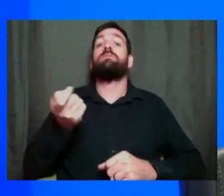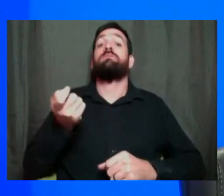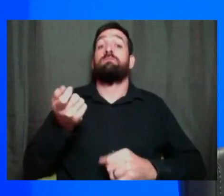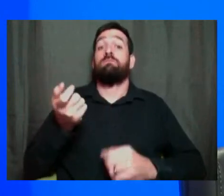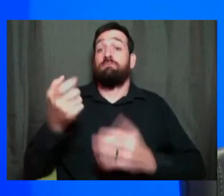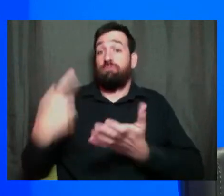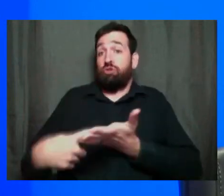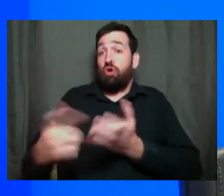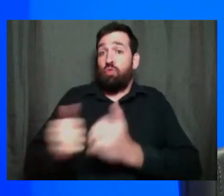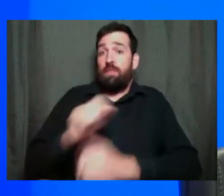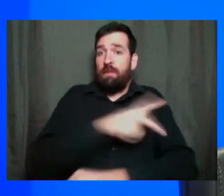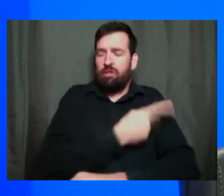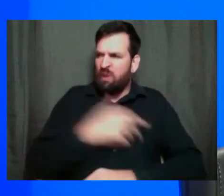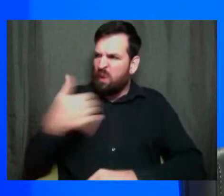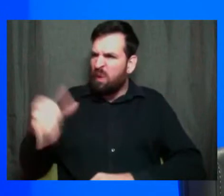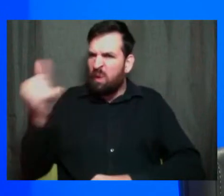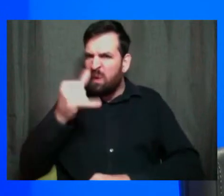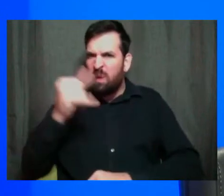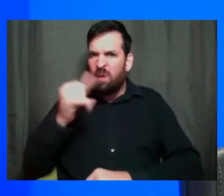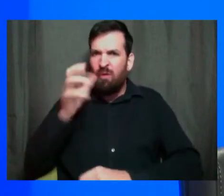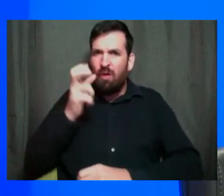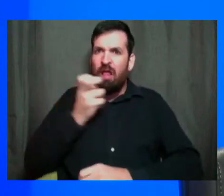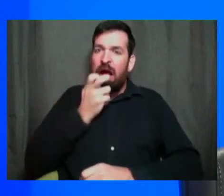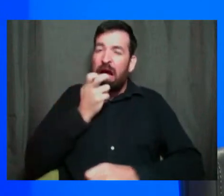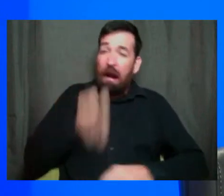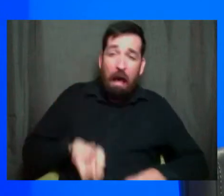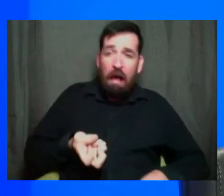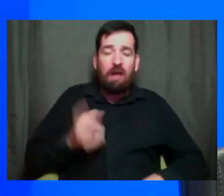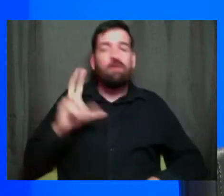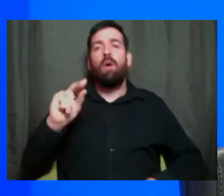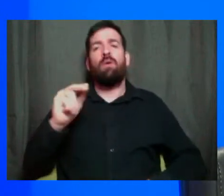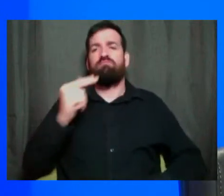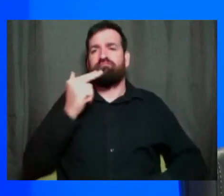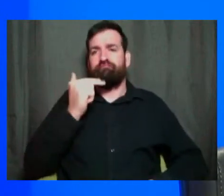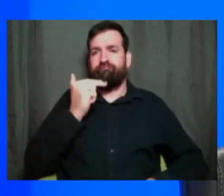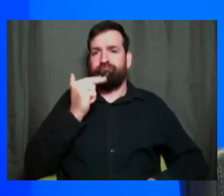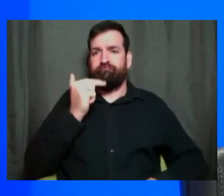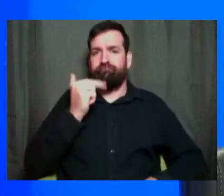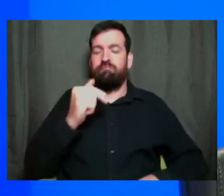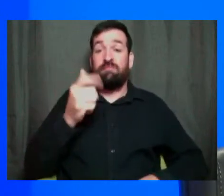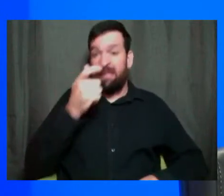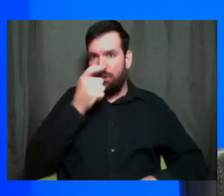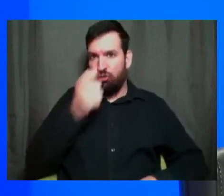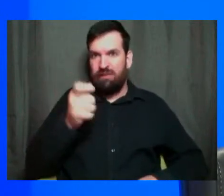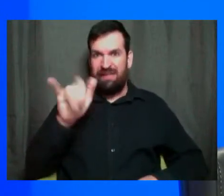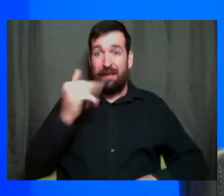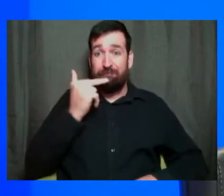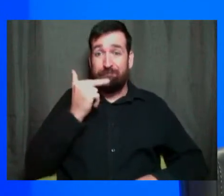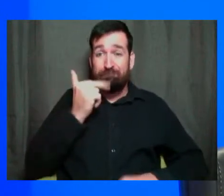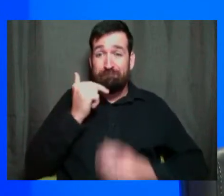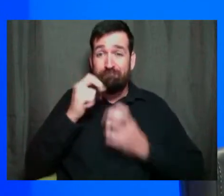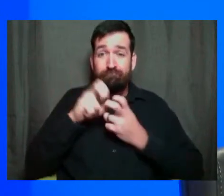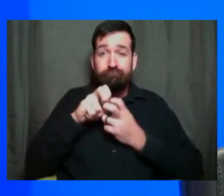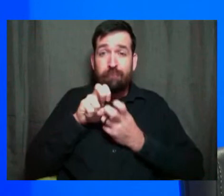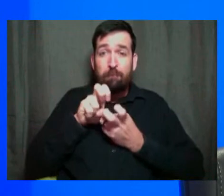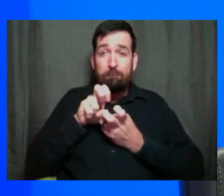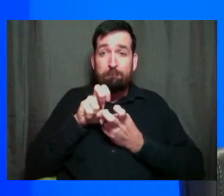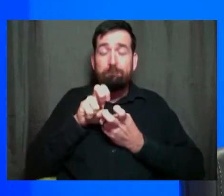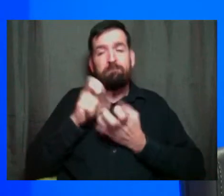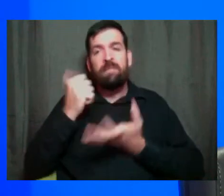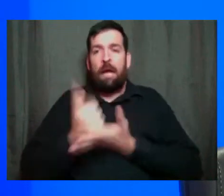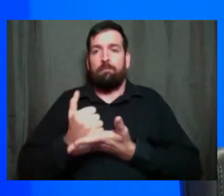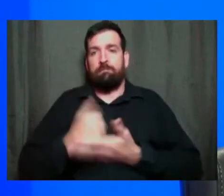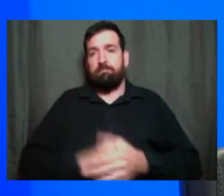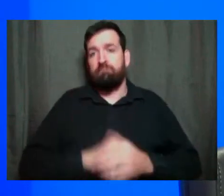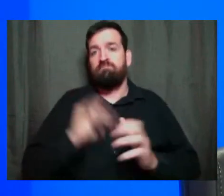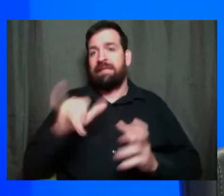like, oh my God, it's going to, you know, pull my jaw. It's actually a small amount, and it's kind of interesting that that small of amount can help. But that is an